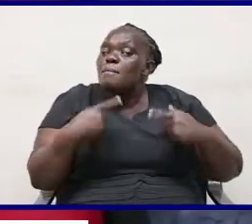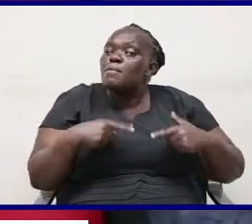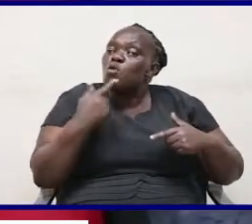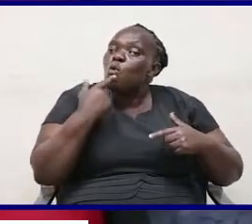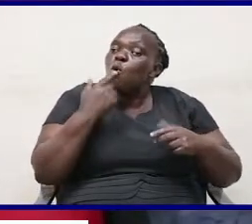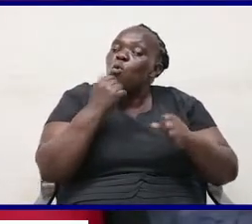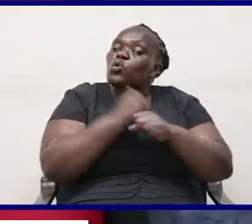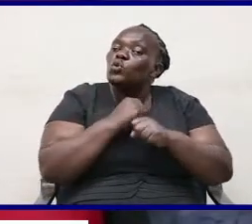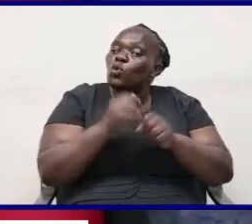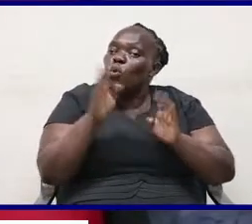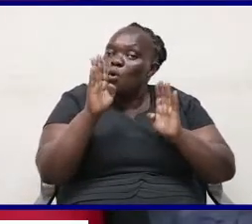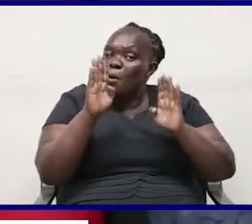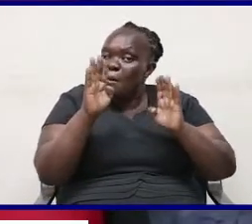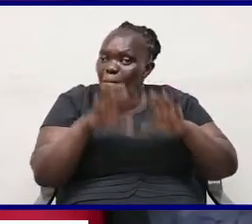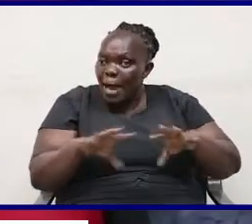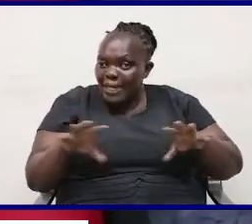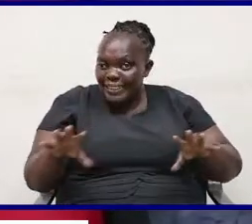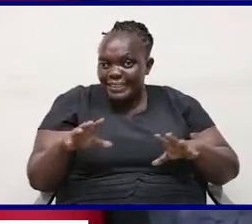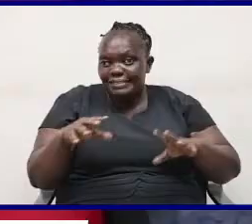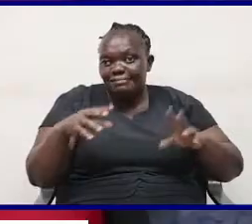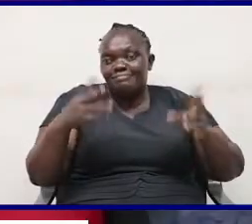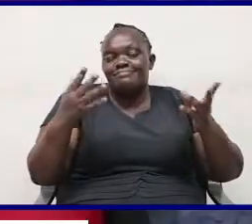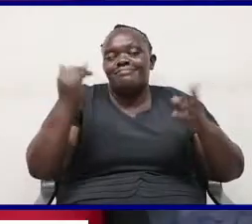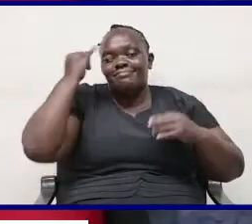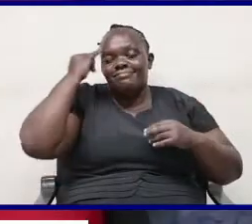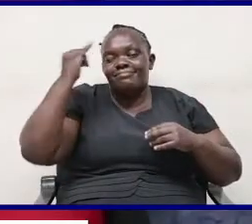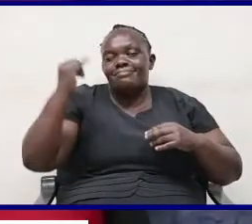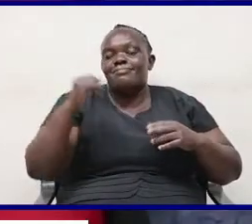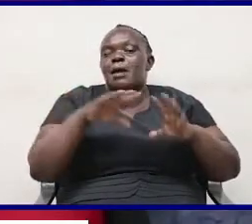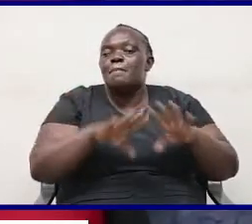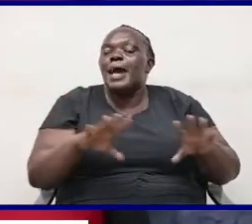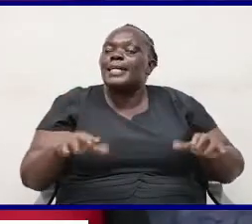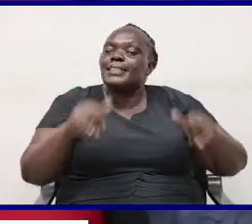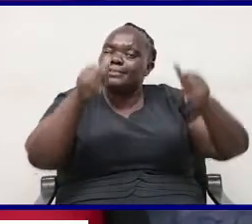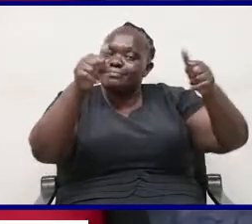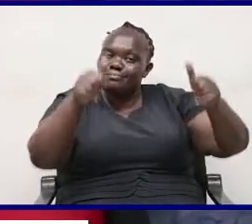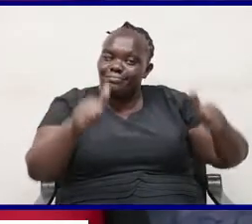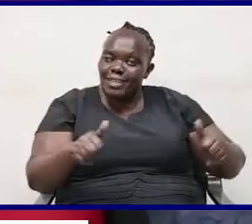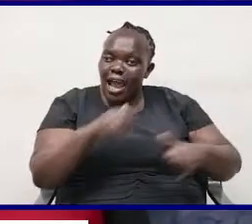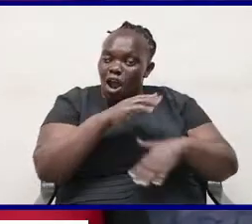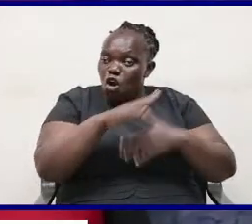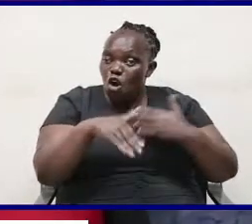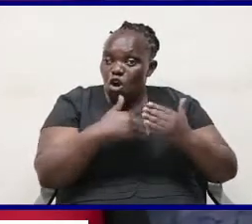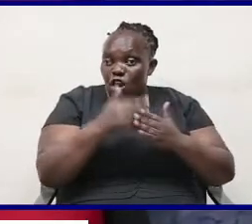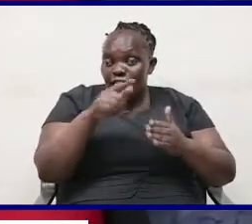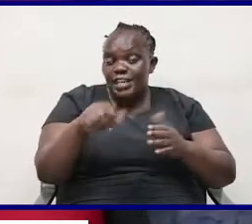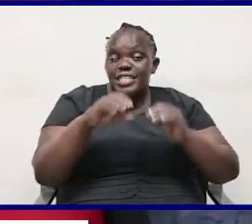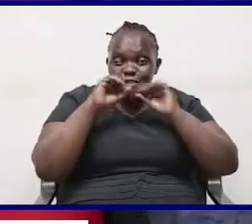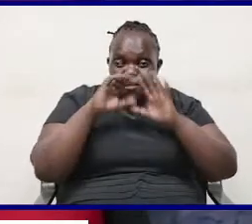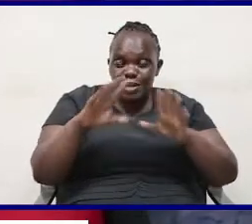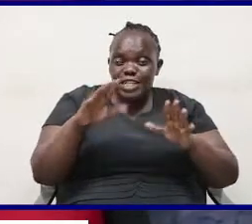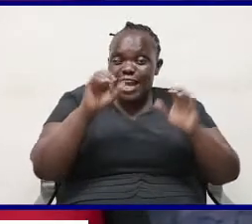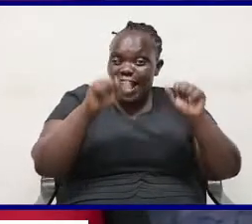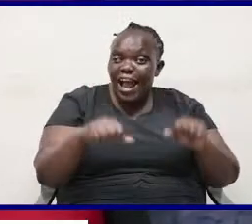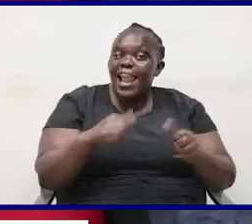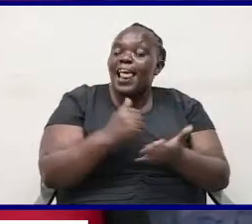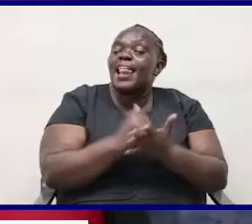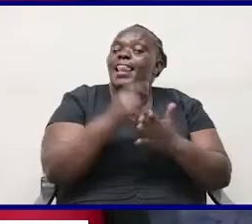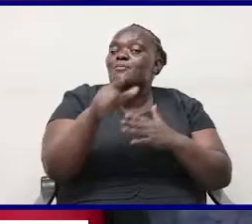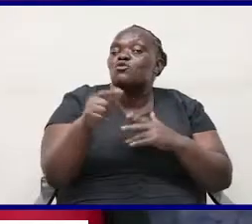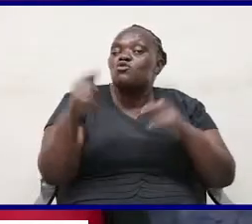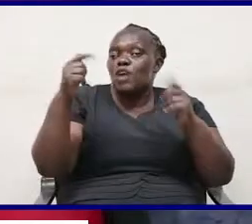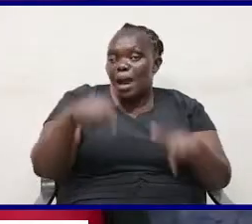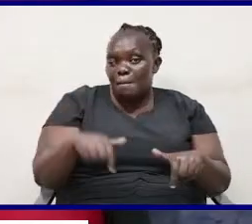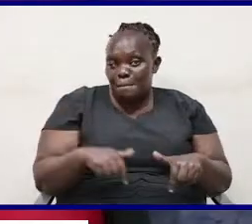who do market intelligence. We have people who do the marketing, who do the branding. So we have all that information that can help you